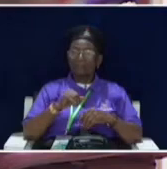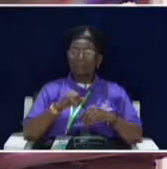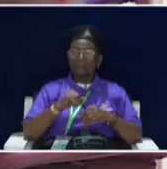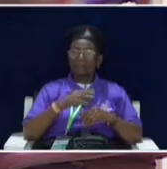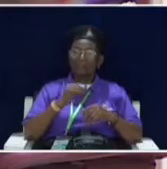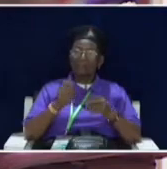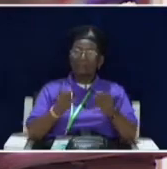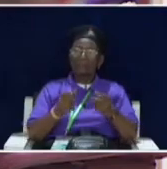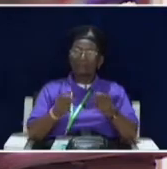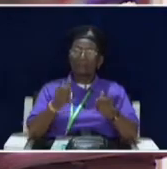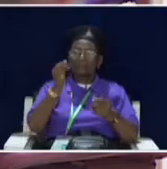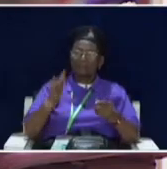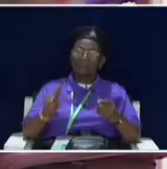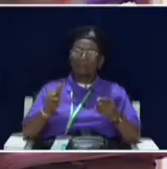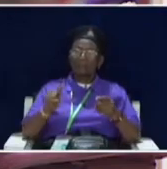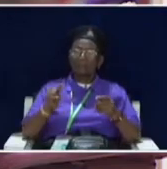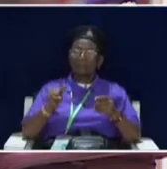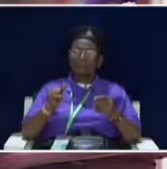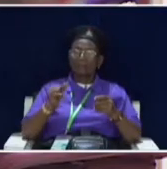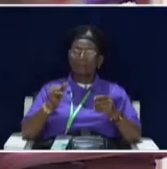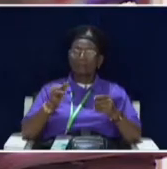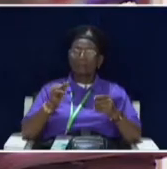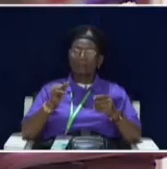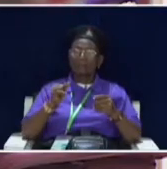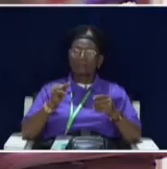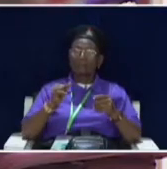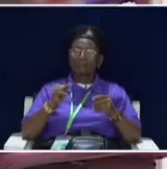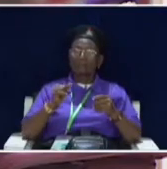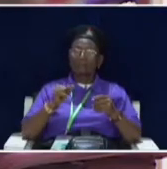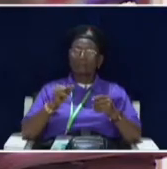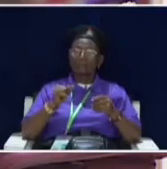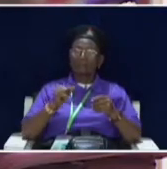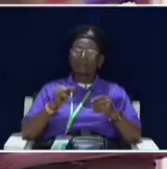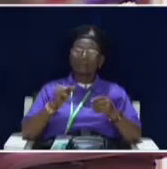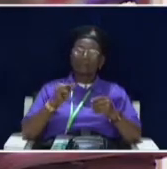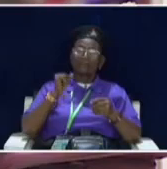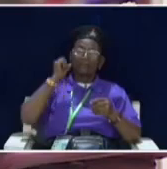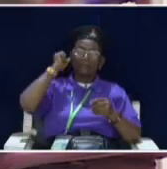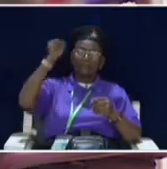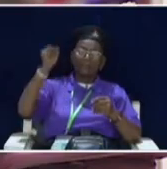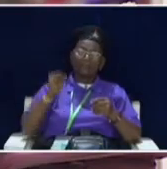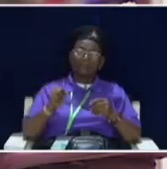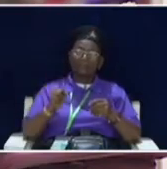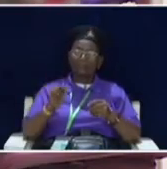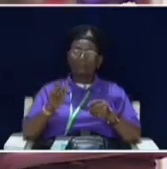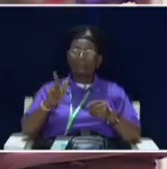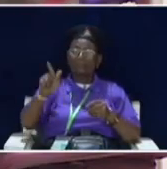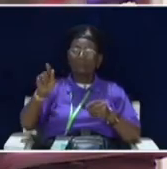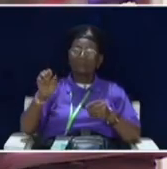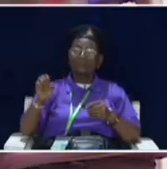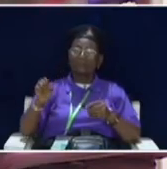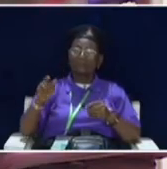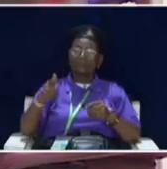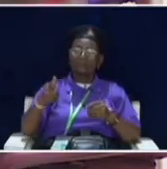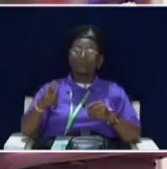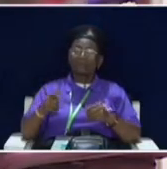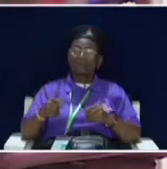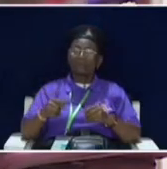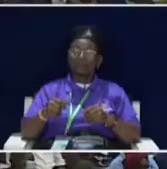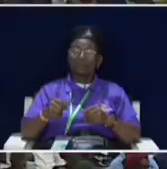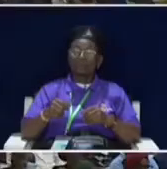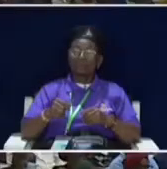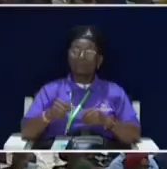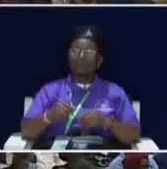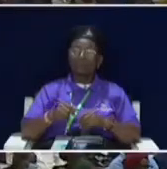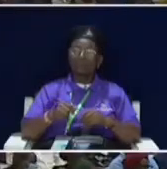And immediately, logan, his leg straightened out. Ese re si na jade.